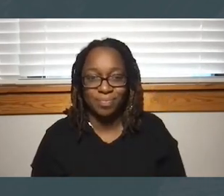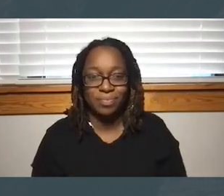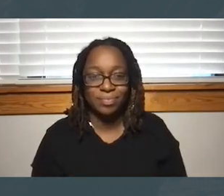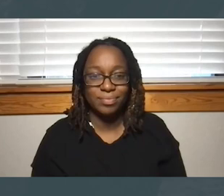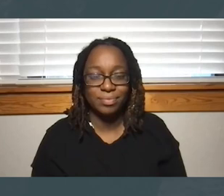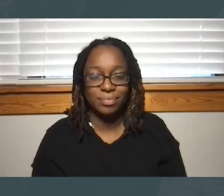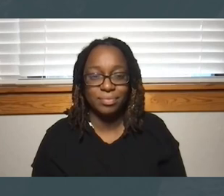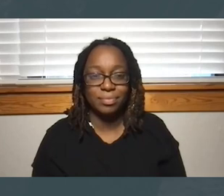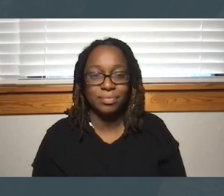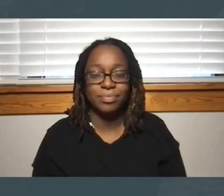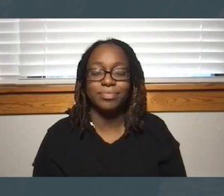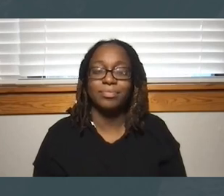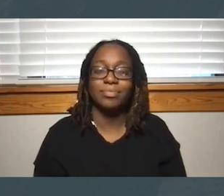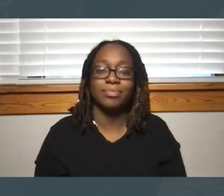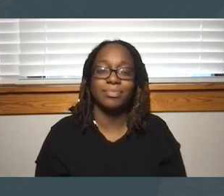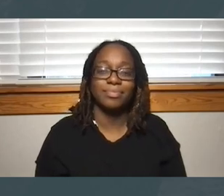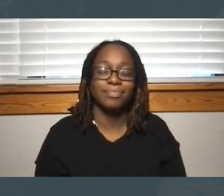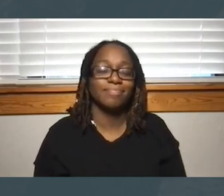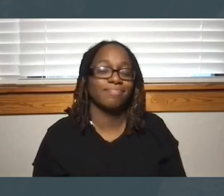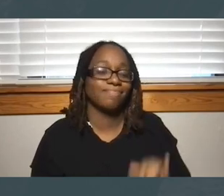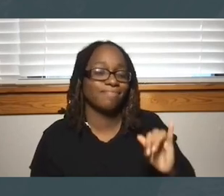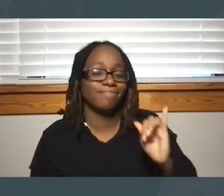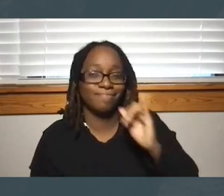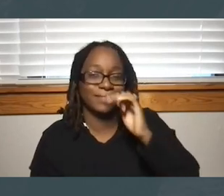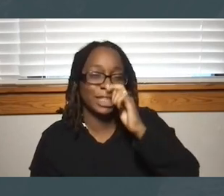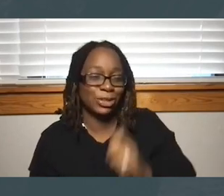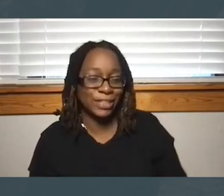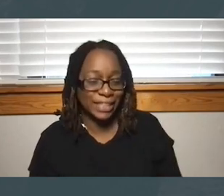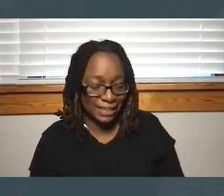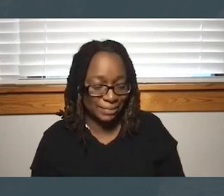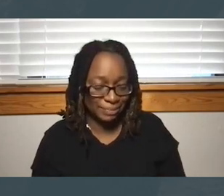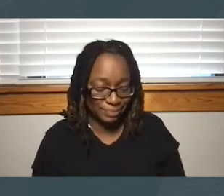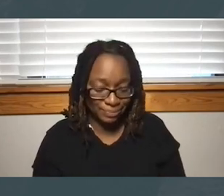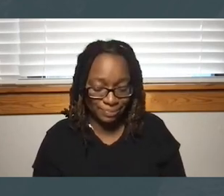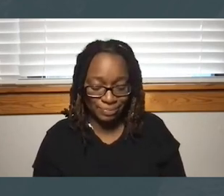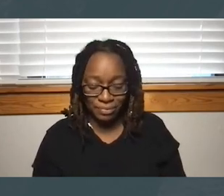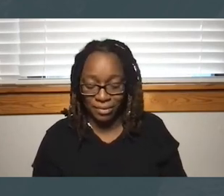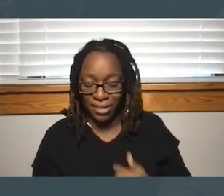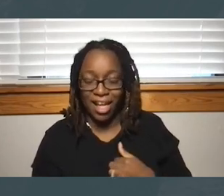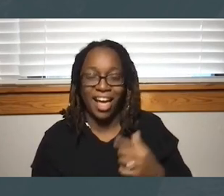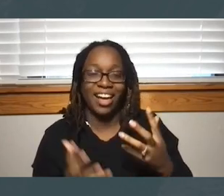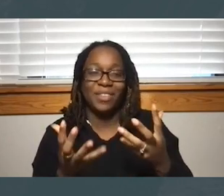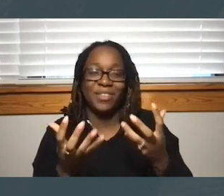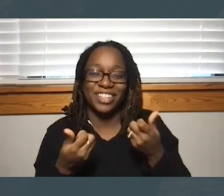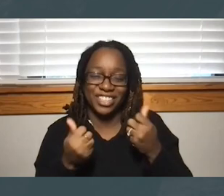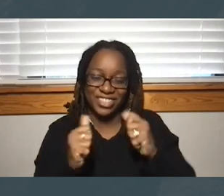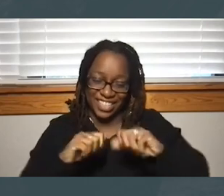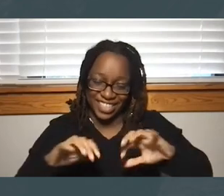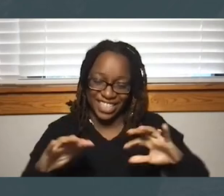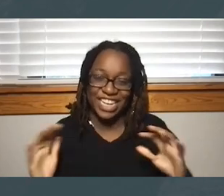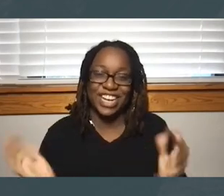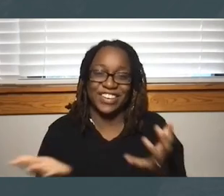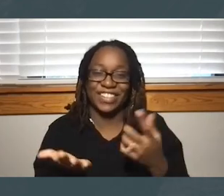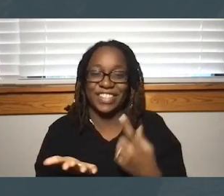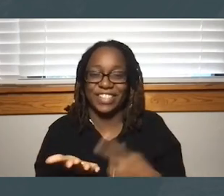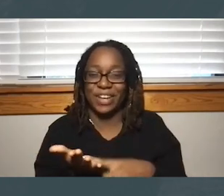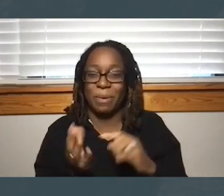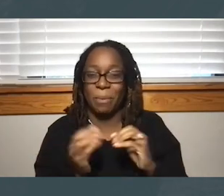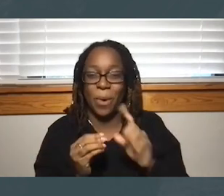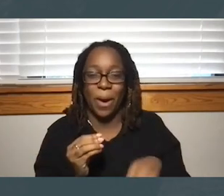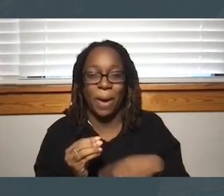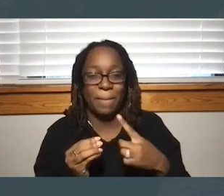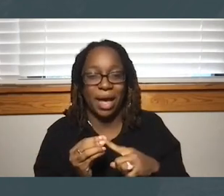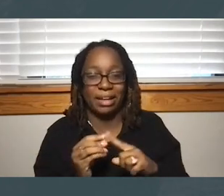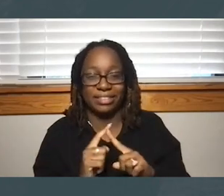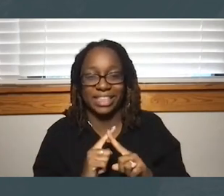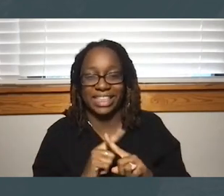because, you know, I was about to push you guys towards difference, right? But now I'm thinking, actually,